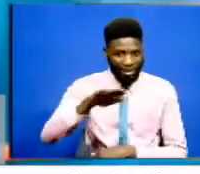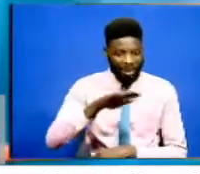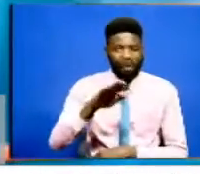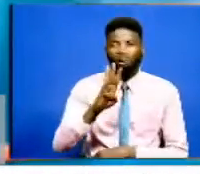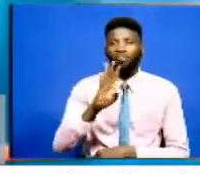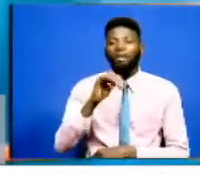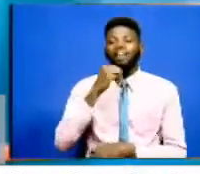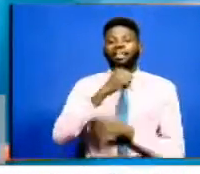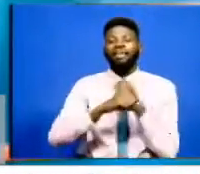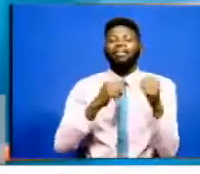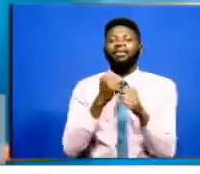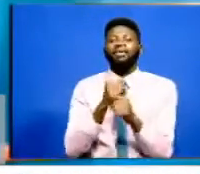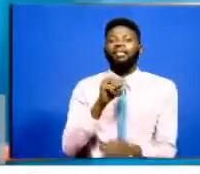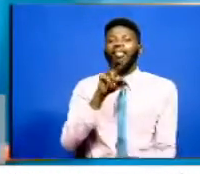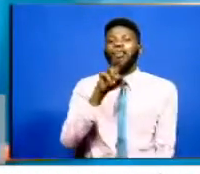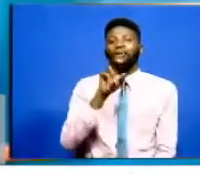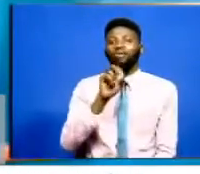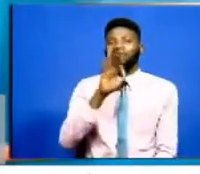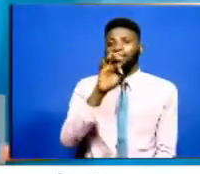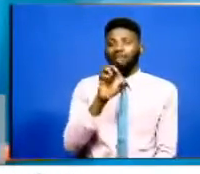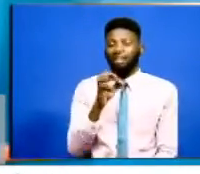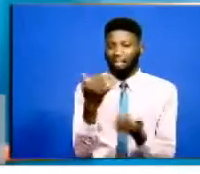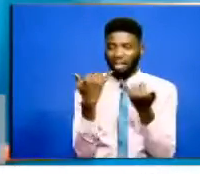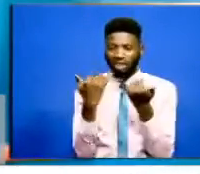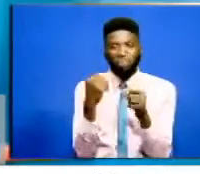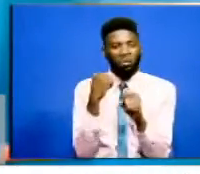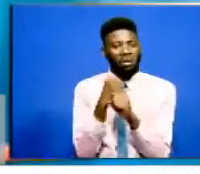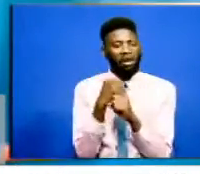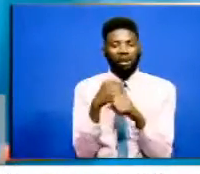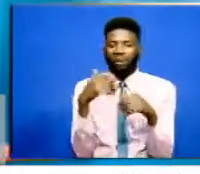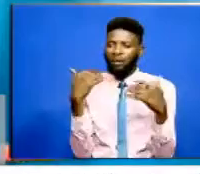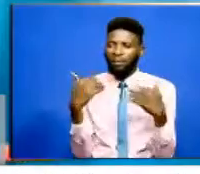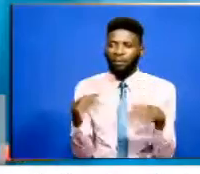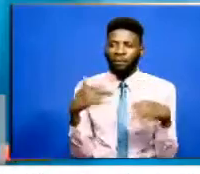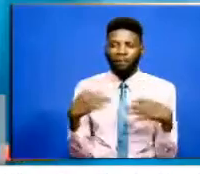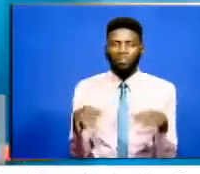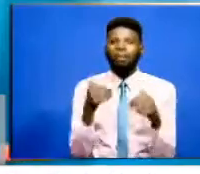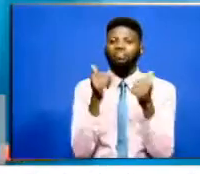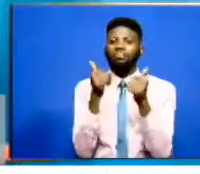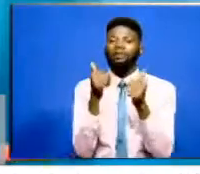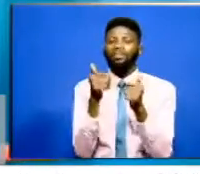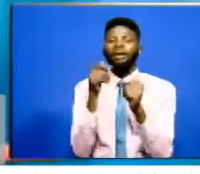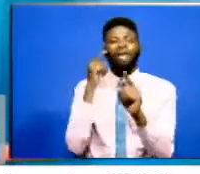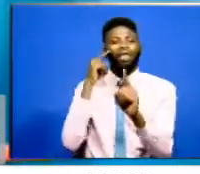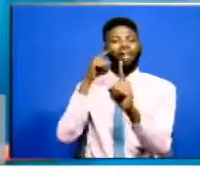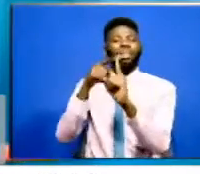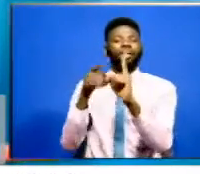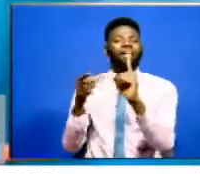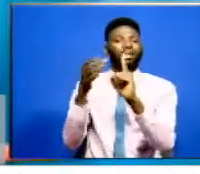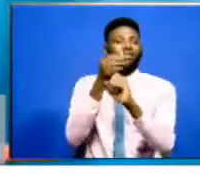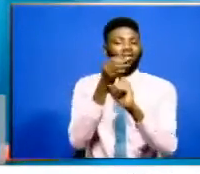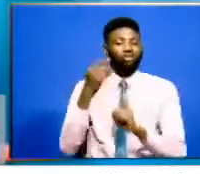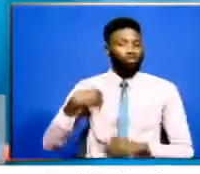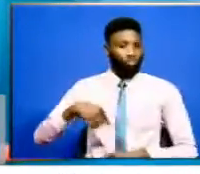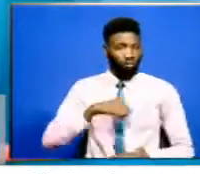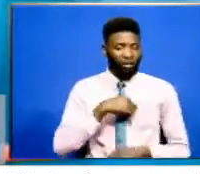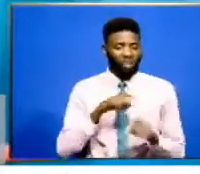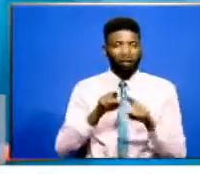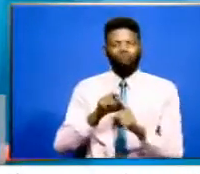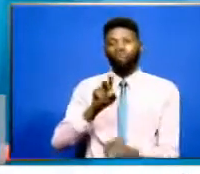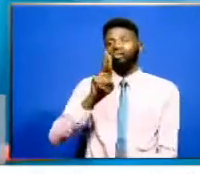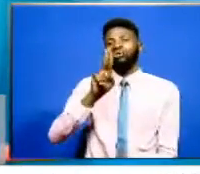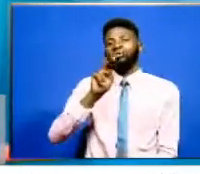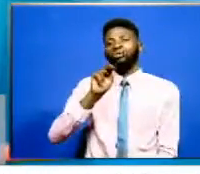are really, really doing tremendous effort to achieve this goal. And we, as UNEP, we are really